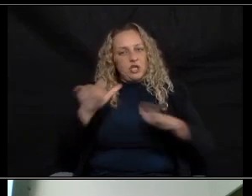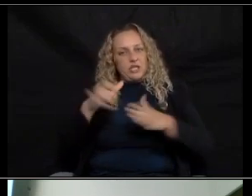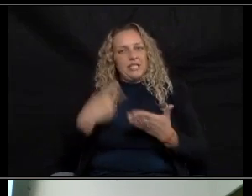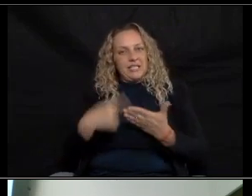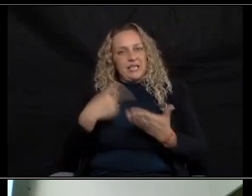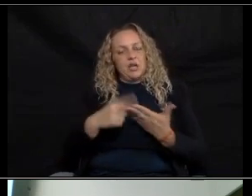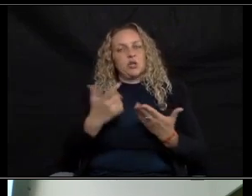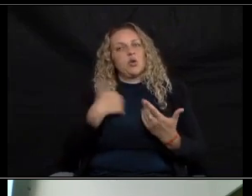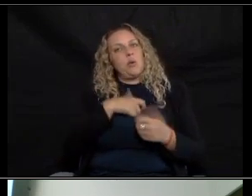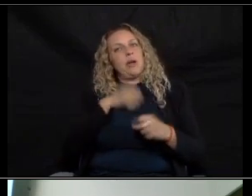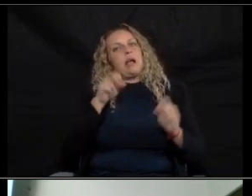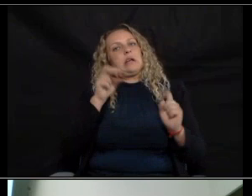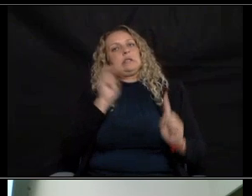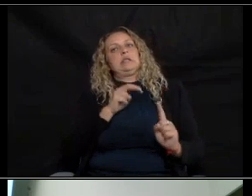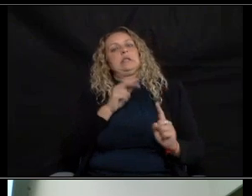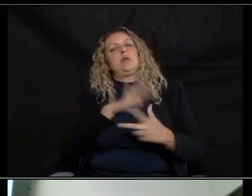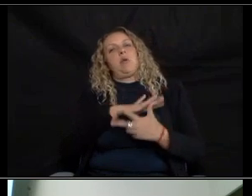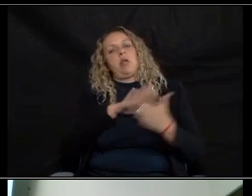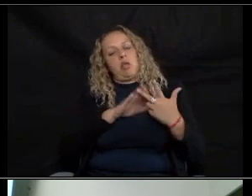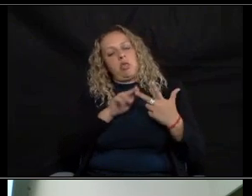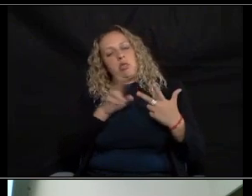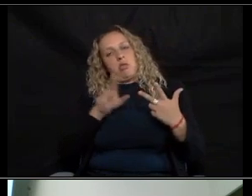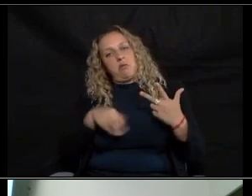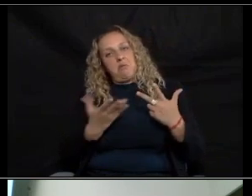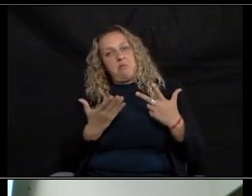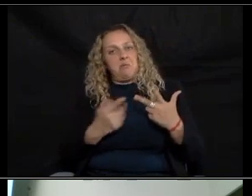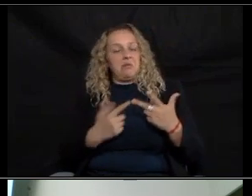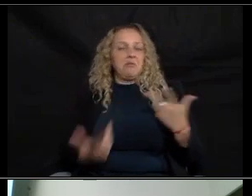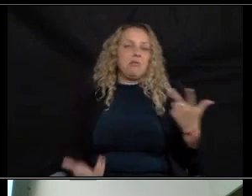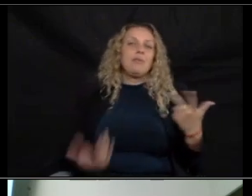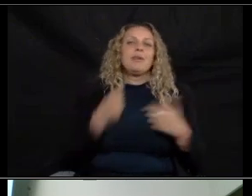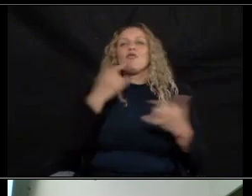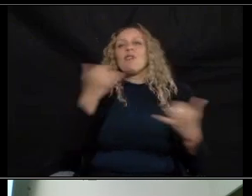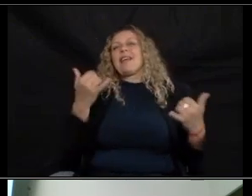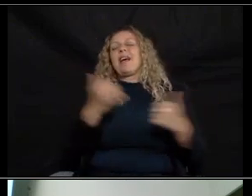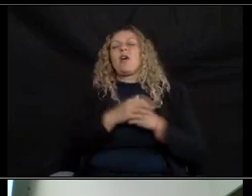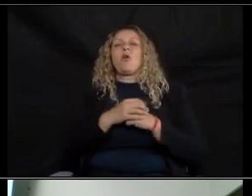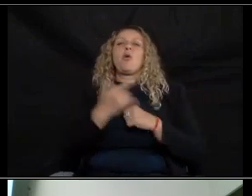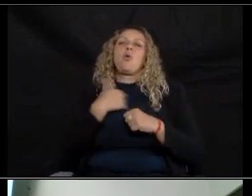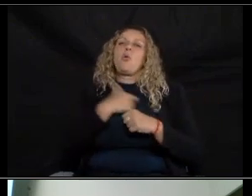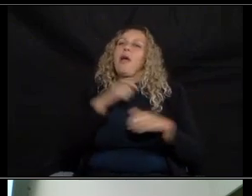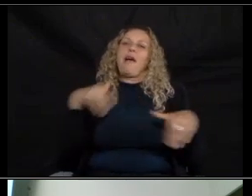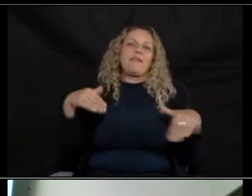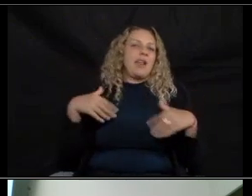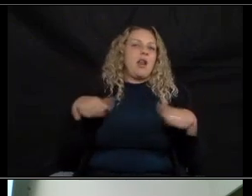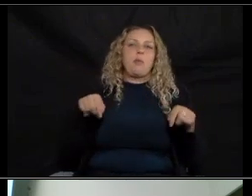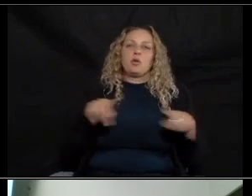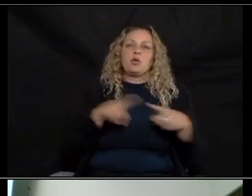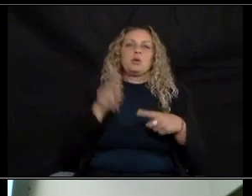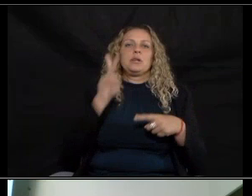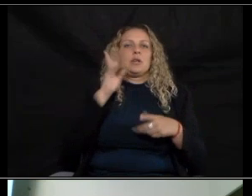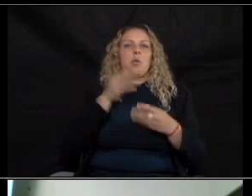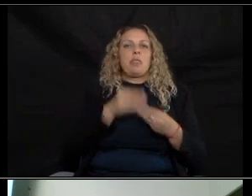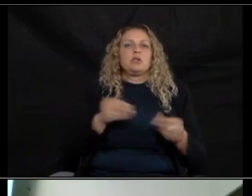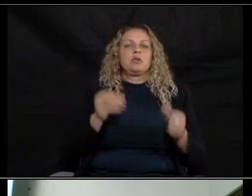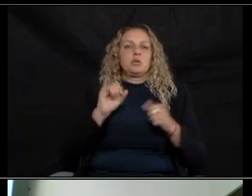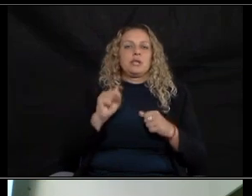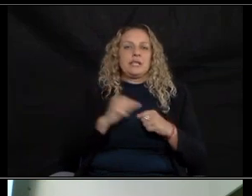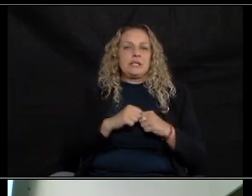so that we can see what the solution is? Because right now we haven't had an opportunity to see what the solution